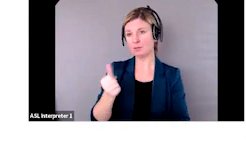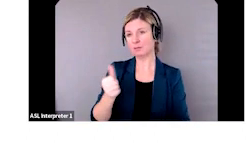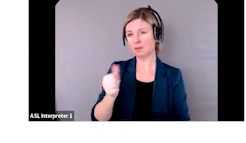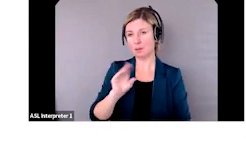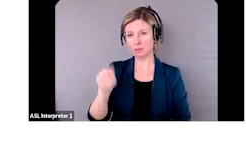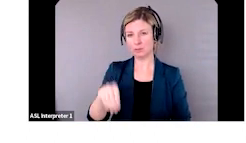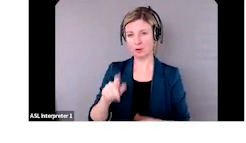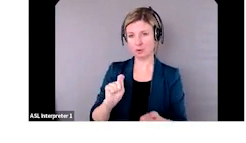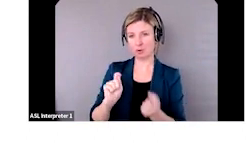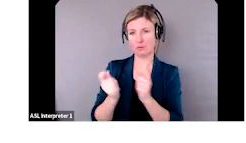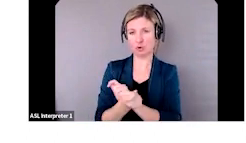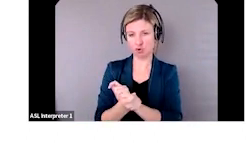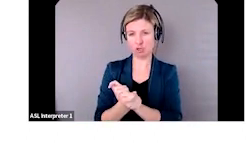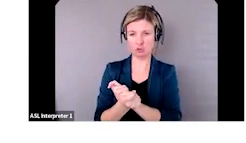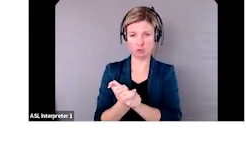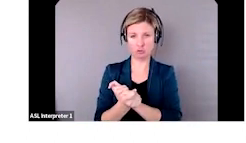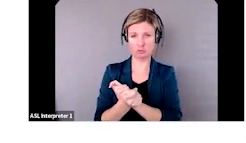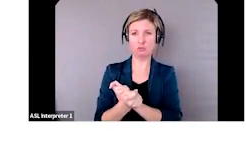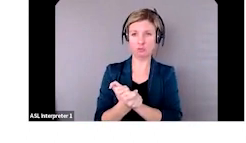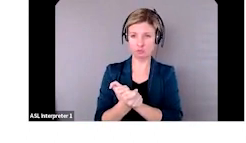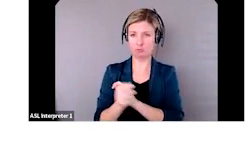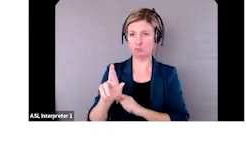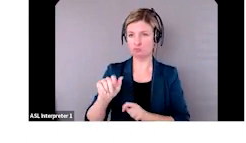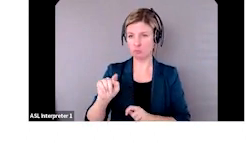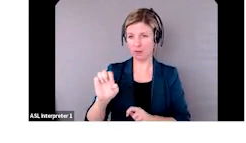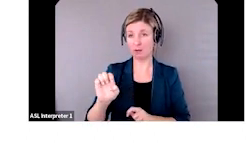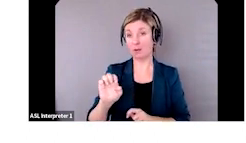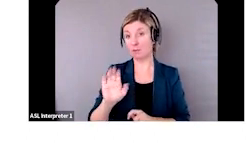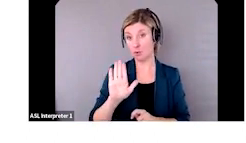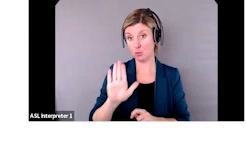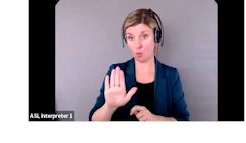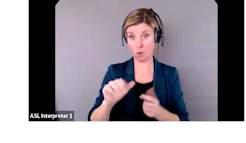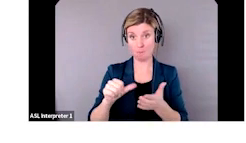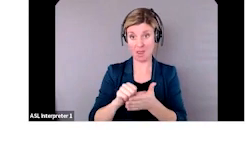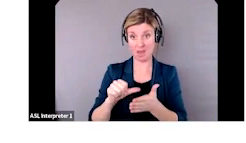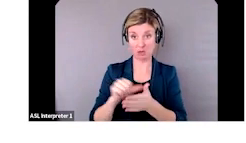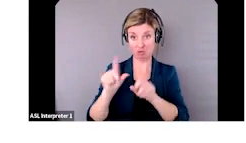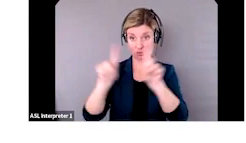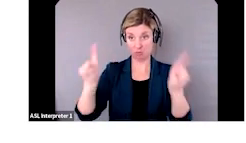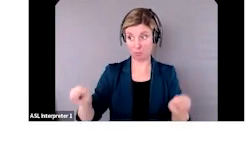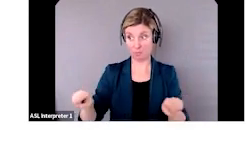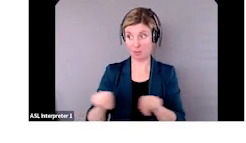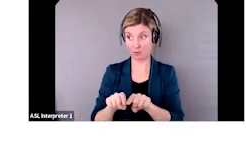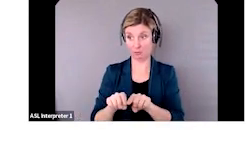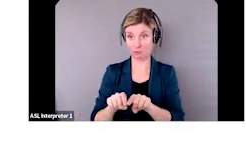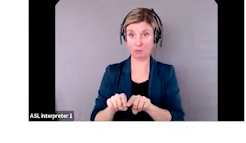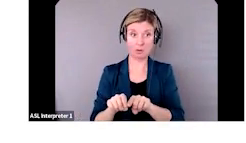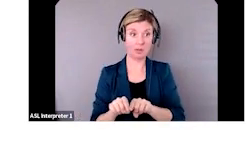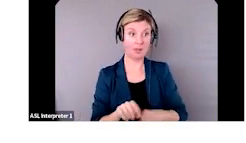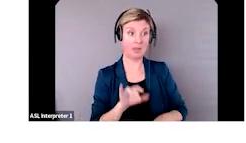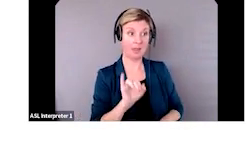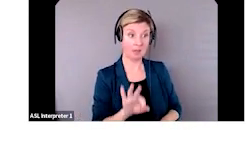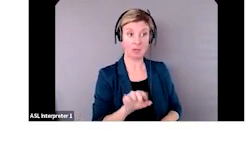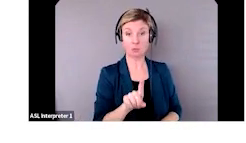page. Okay, that's the bar that we want to hit. On your website, it's 1.6. And if you're 1.6, you're average. If